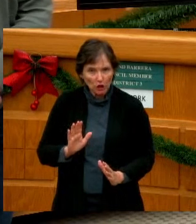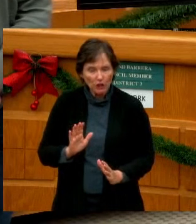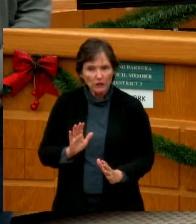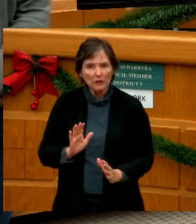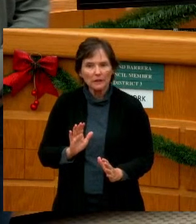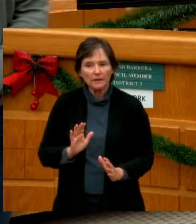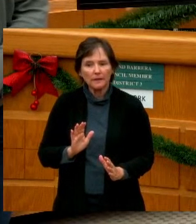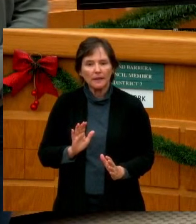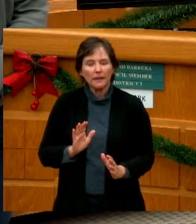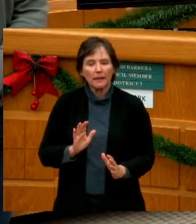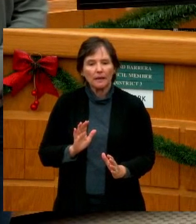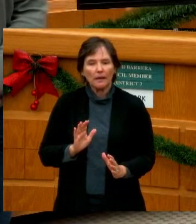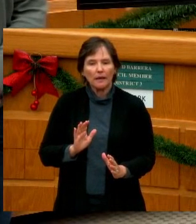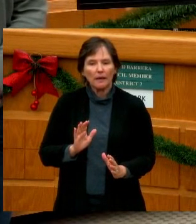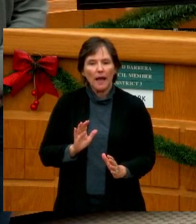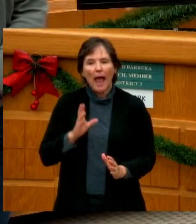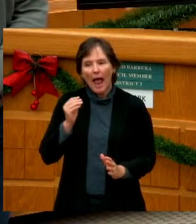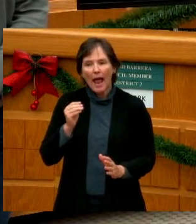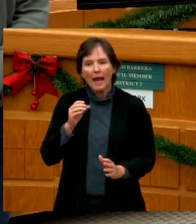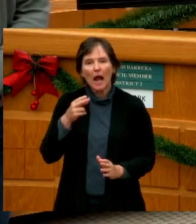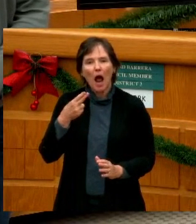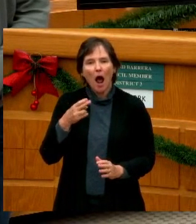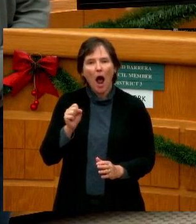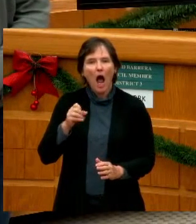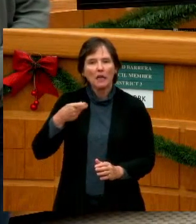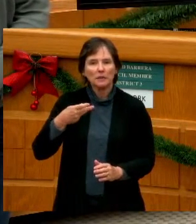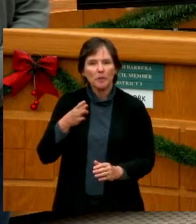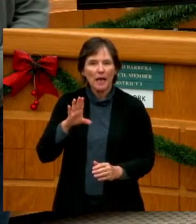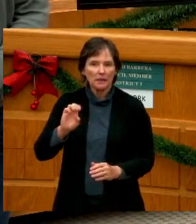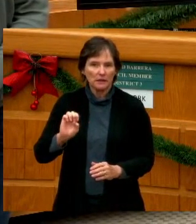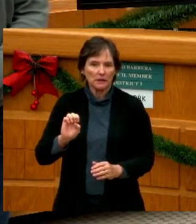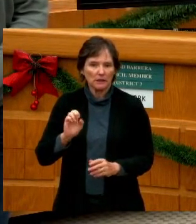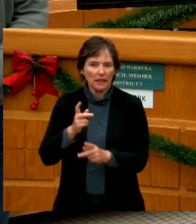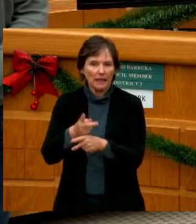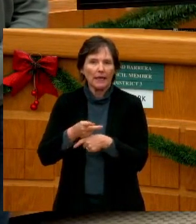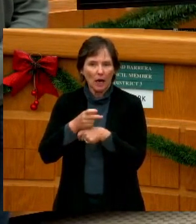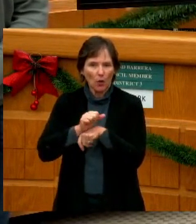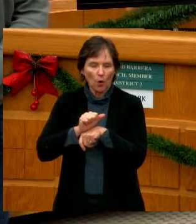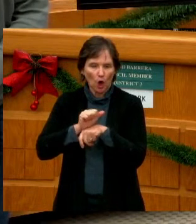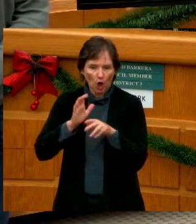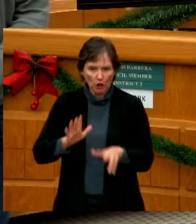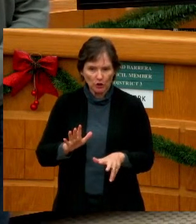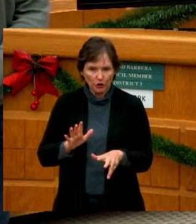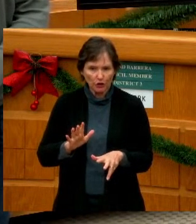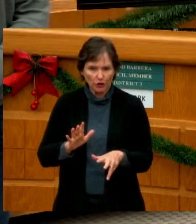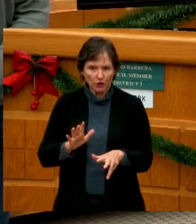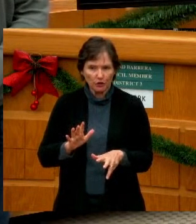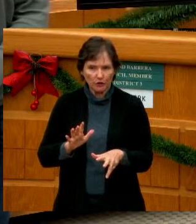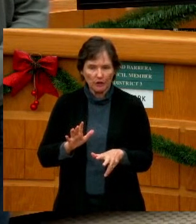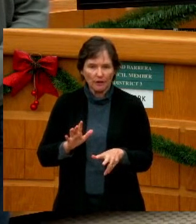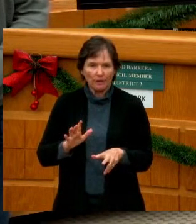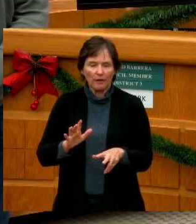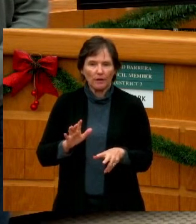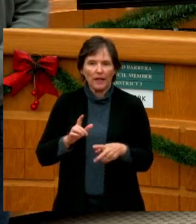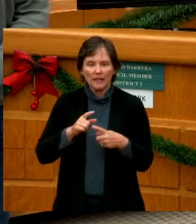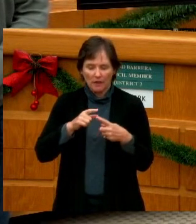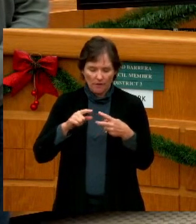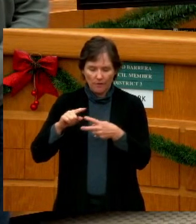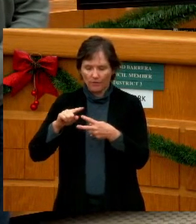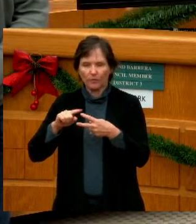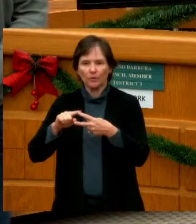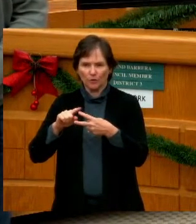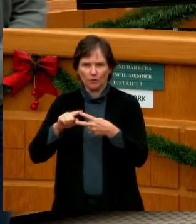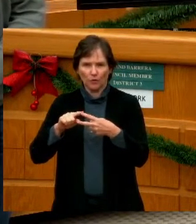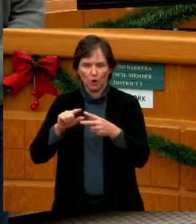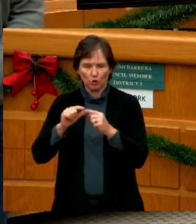as nursing home personnel, because they're with a very vulnerable population, as well as hospice and